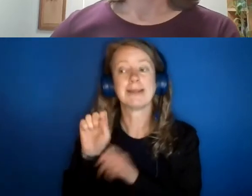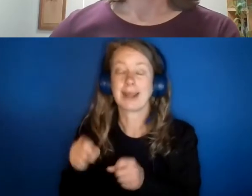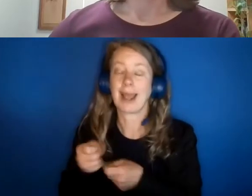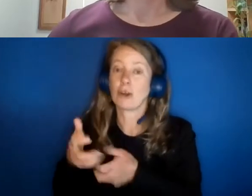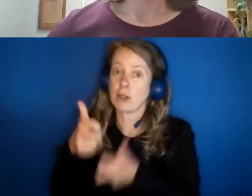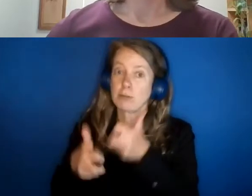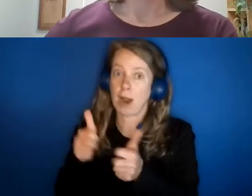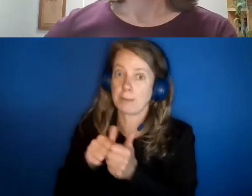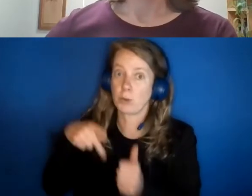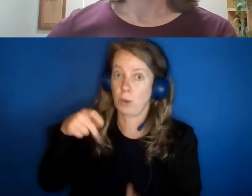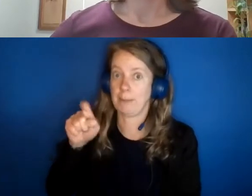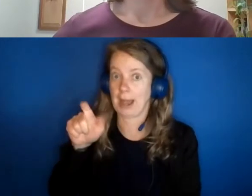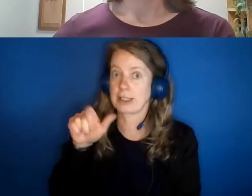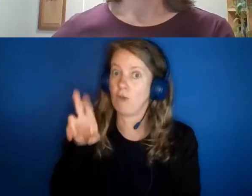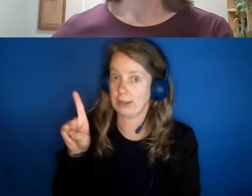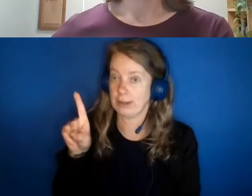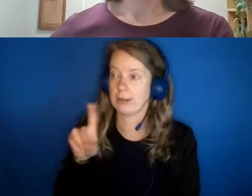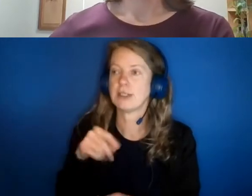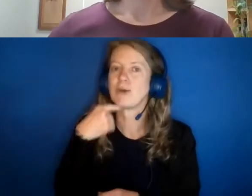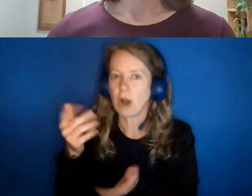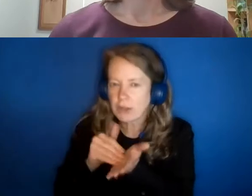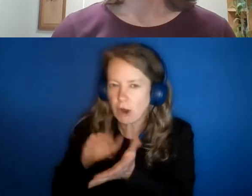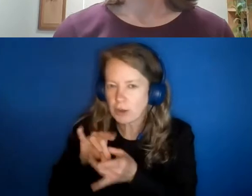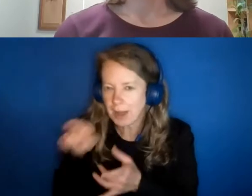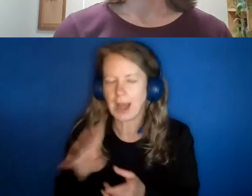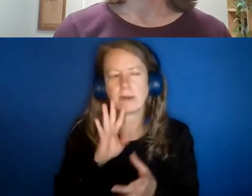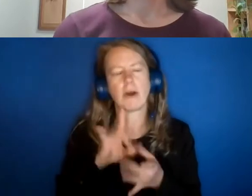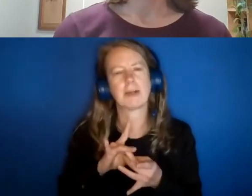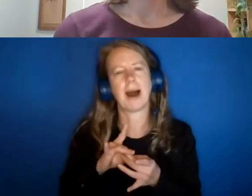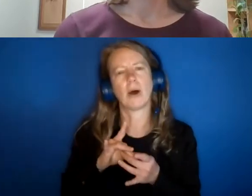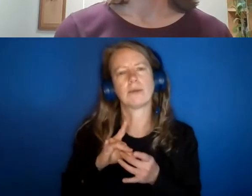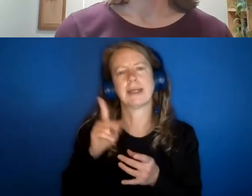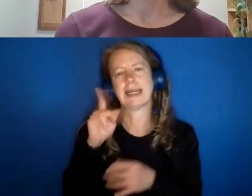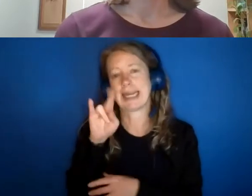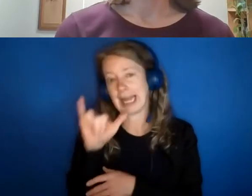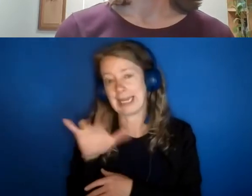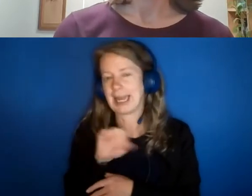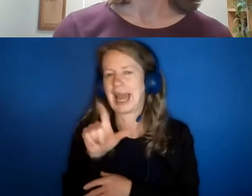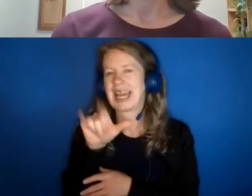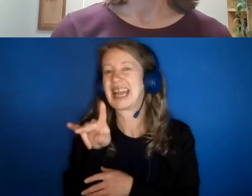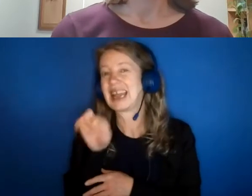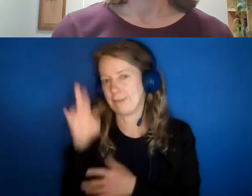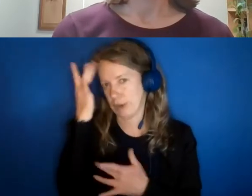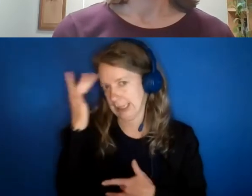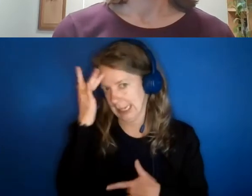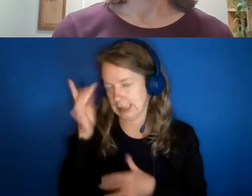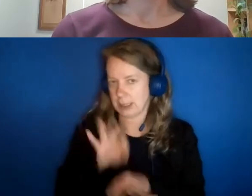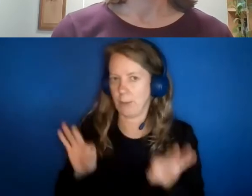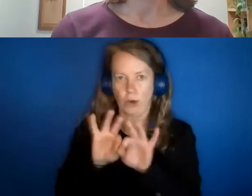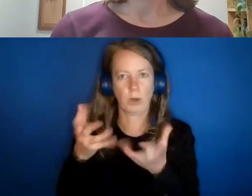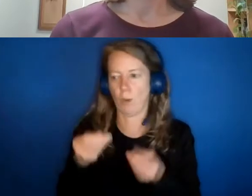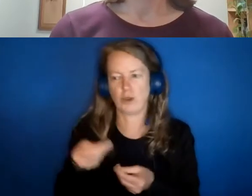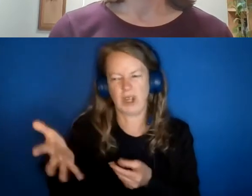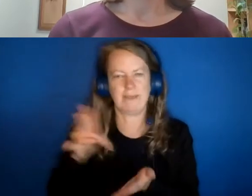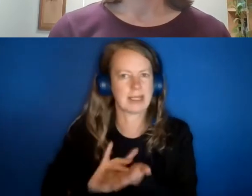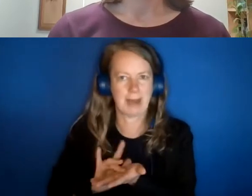And then again, we talked about kidney disease. Liver disease is also very important. We don't want to give people with severe liver disease